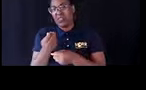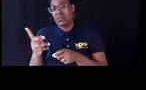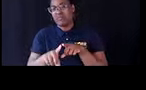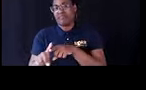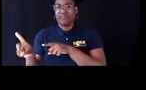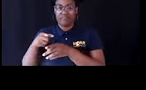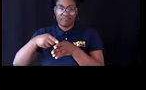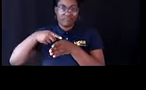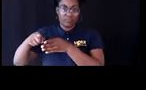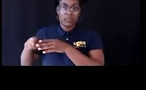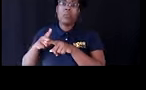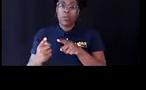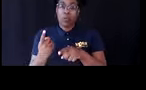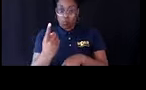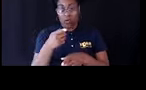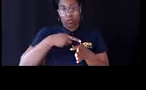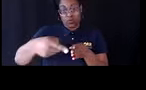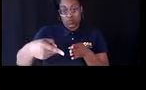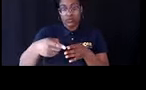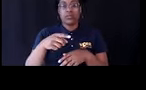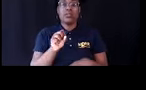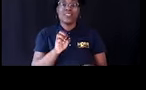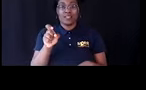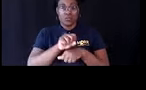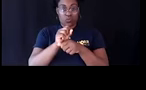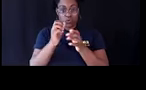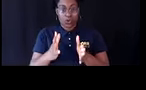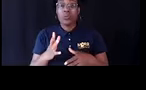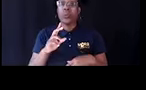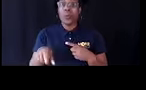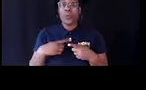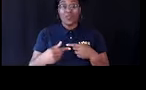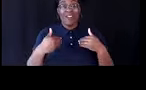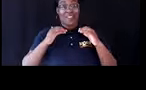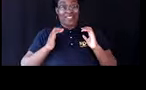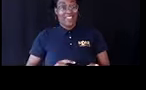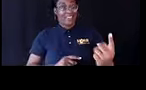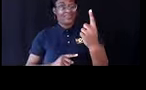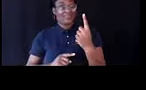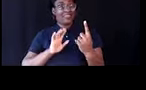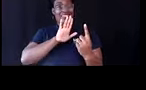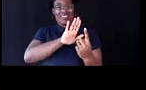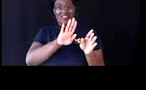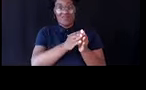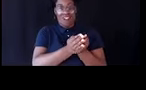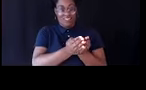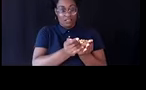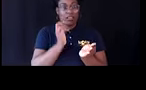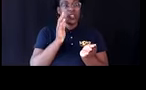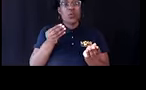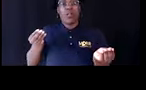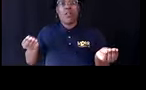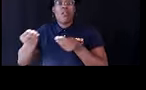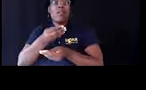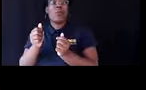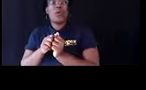as a waiter as well. And so this is one of the few images of Mary Jones that we had prior to